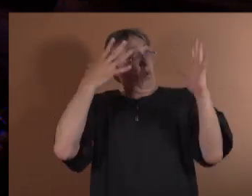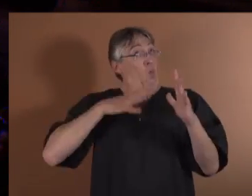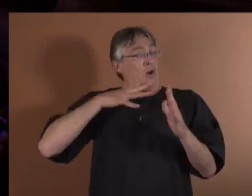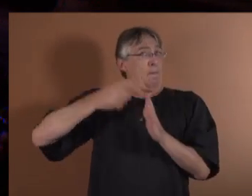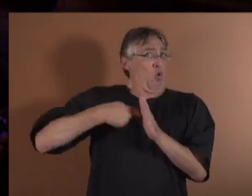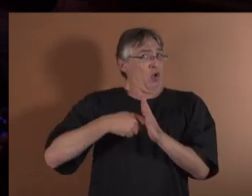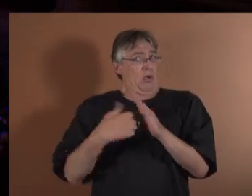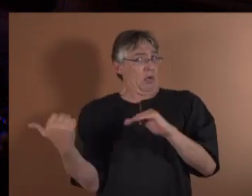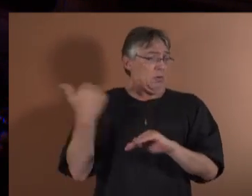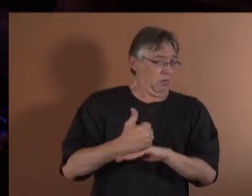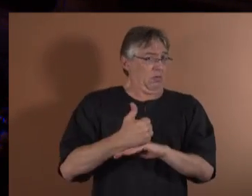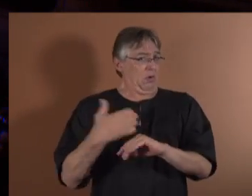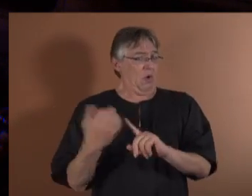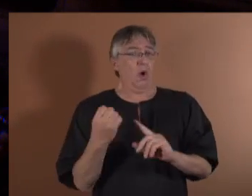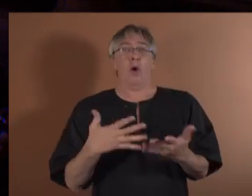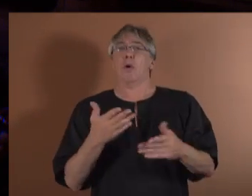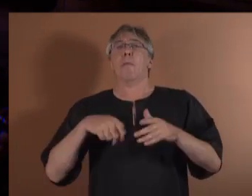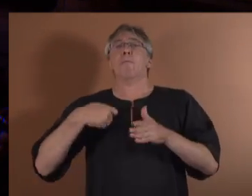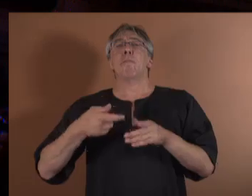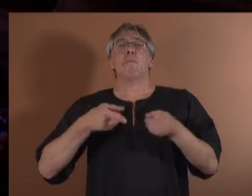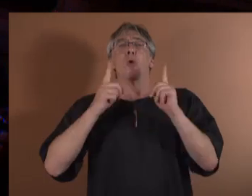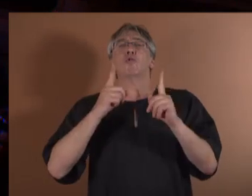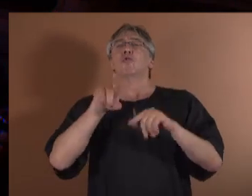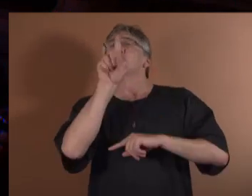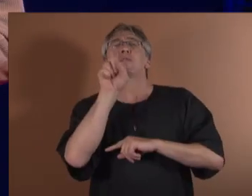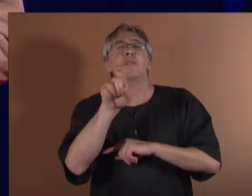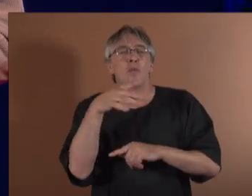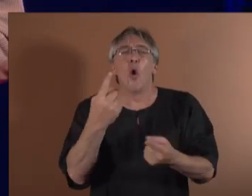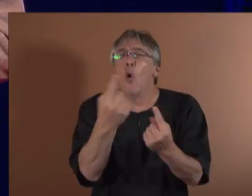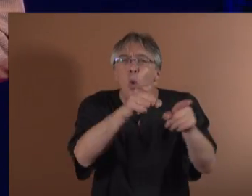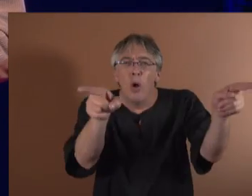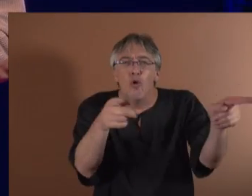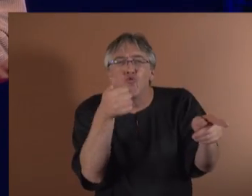this by saying, okay, who's got a good idea here?